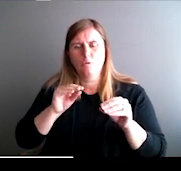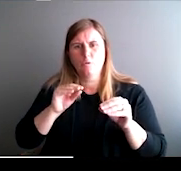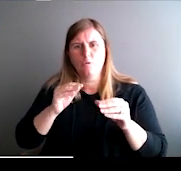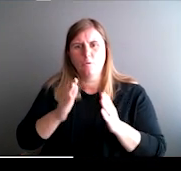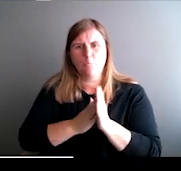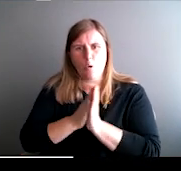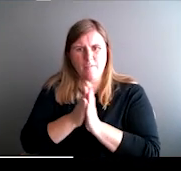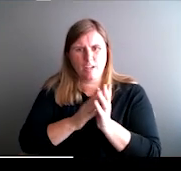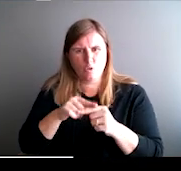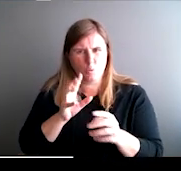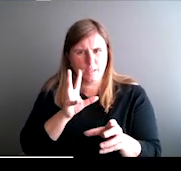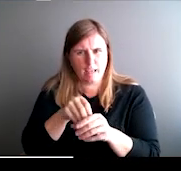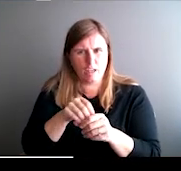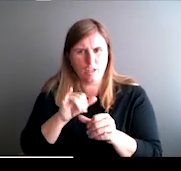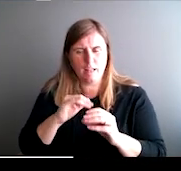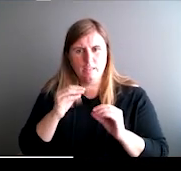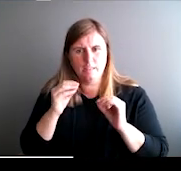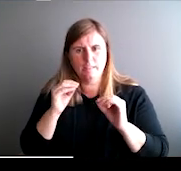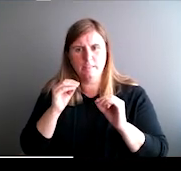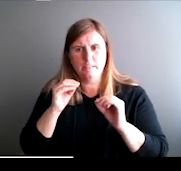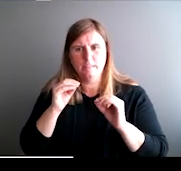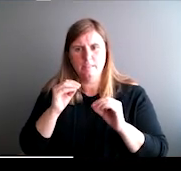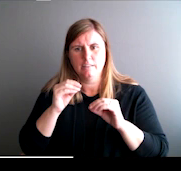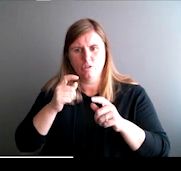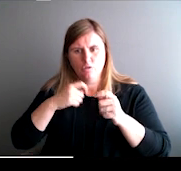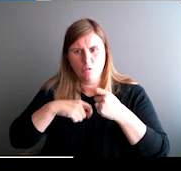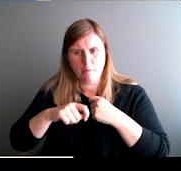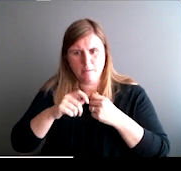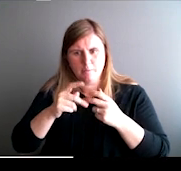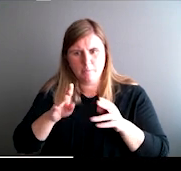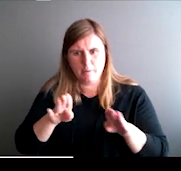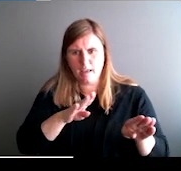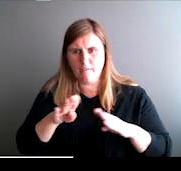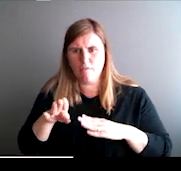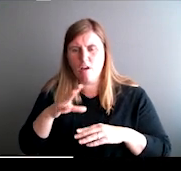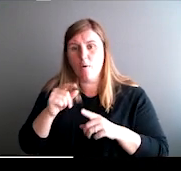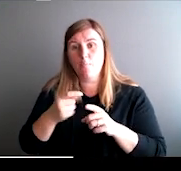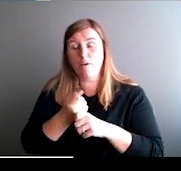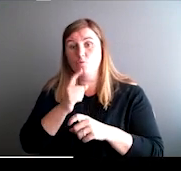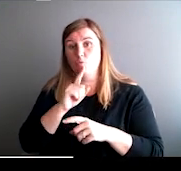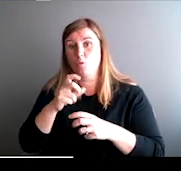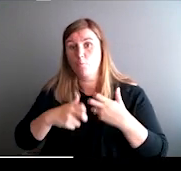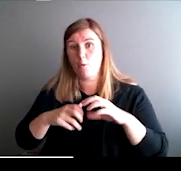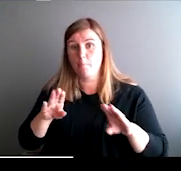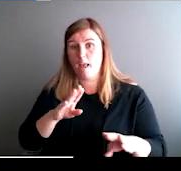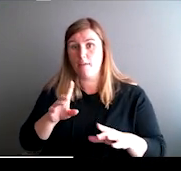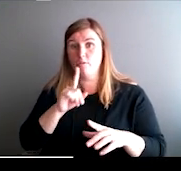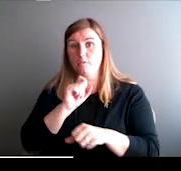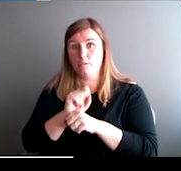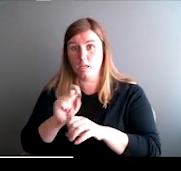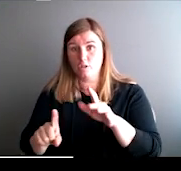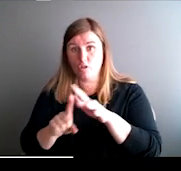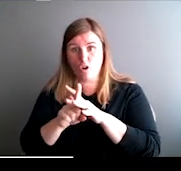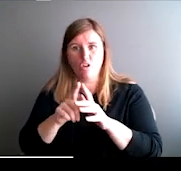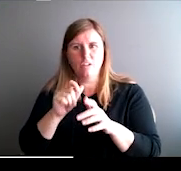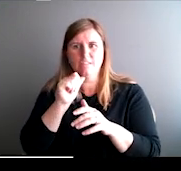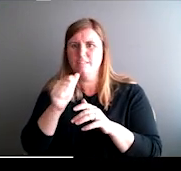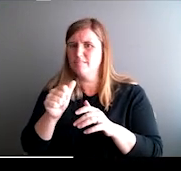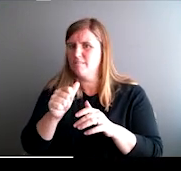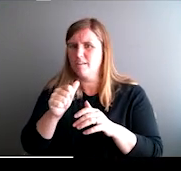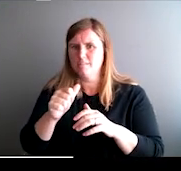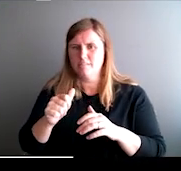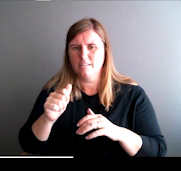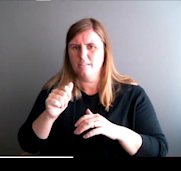problem behavior, by teaching replacement behavior, and by making sure that when the problem behavior does occur, it doesn't